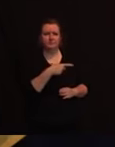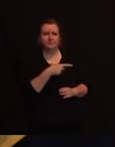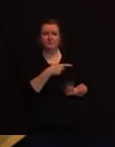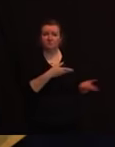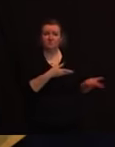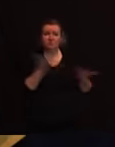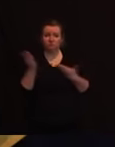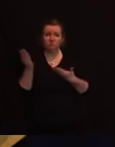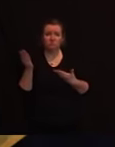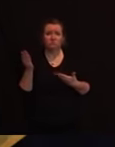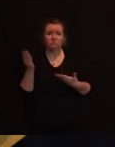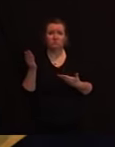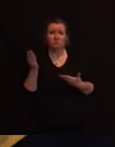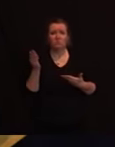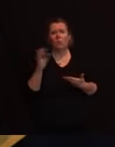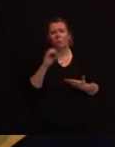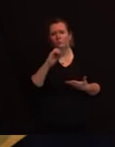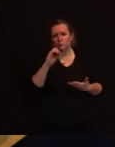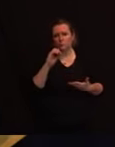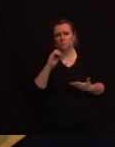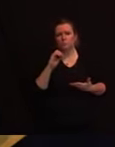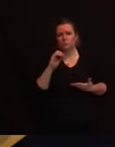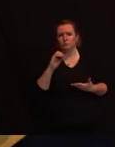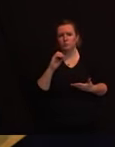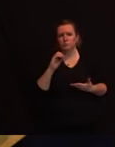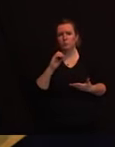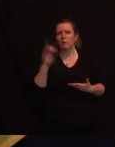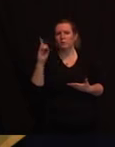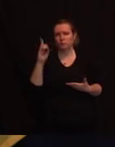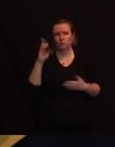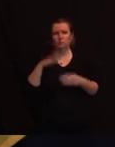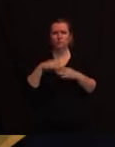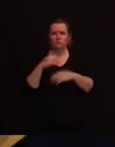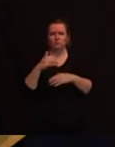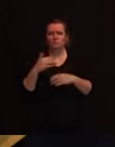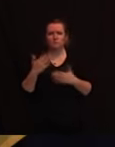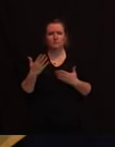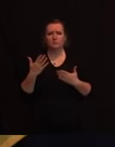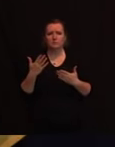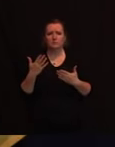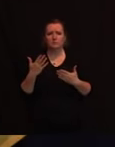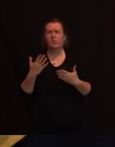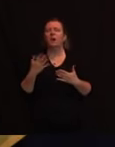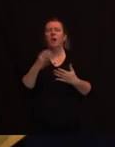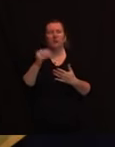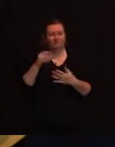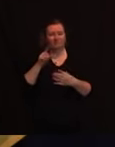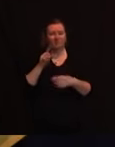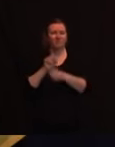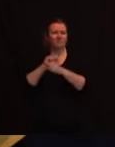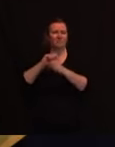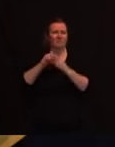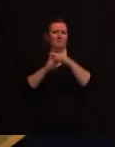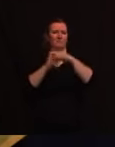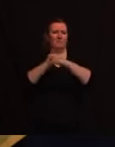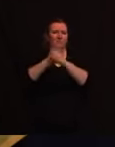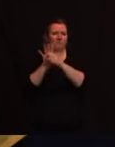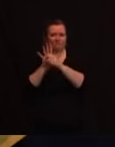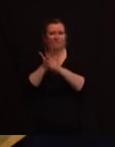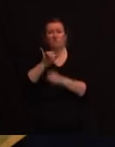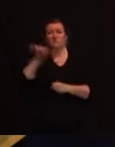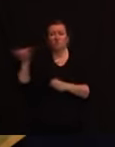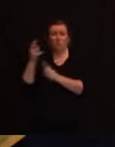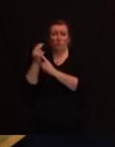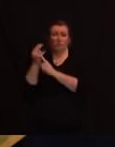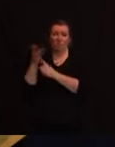He did test positive and was to be isolated in a hotel that was being paid for by the county. He refused to stay at